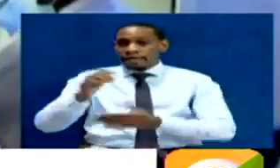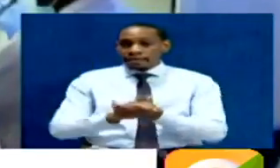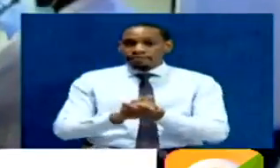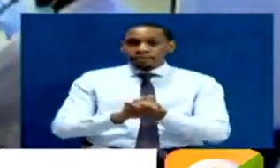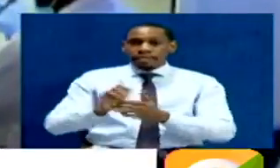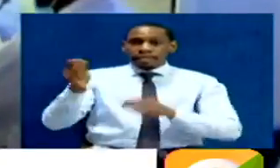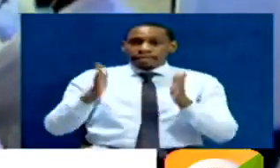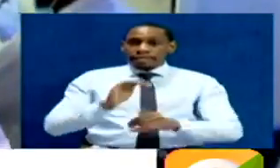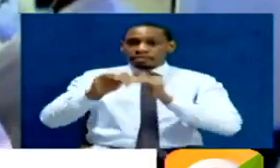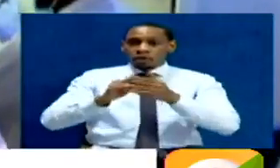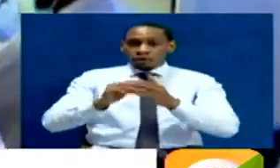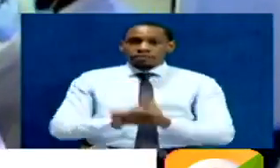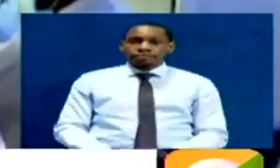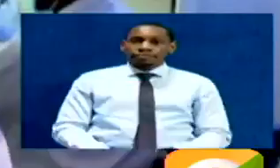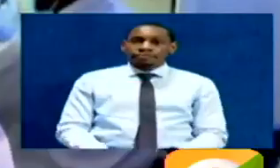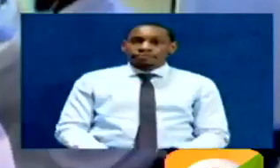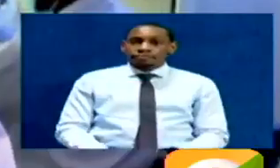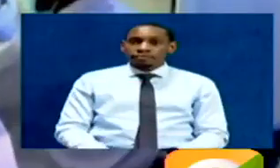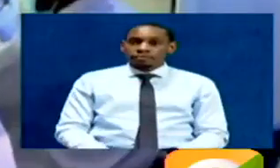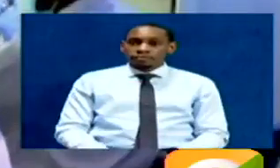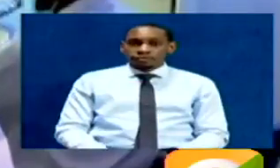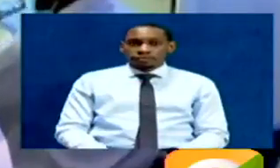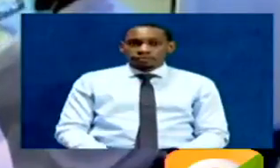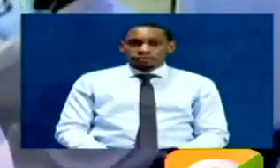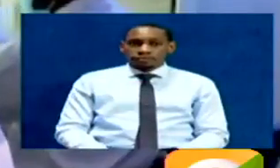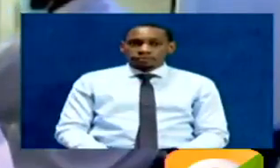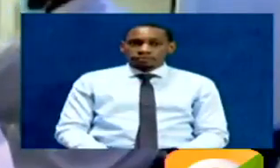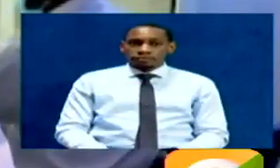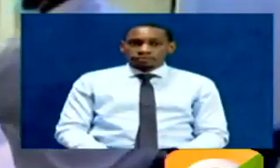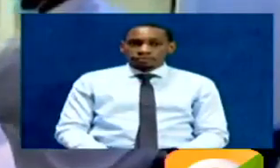for all Kenyans. Mashirima Kapombe, Citizen TV, Busia.